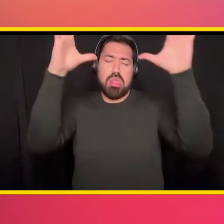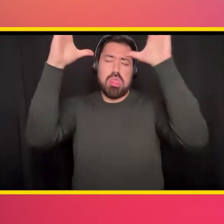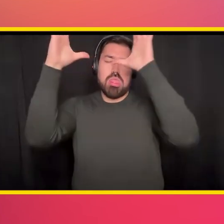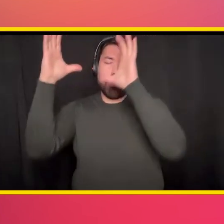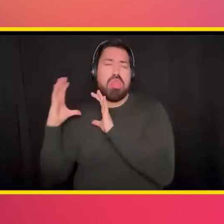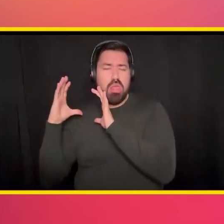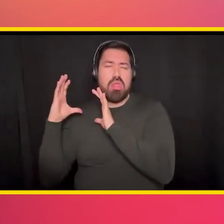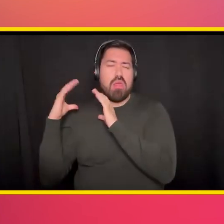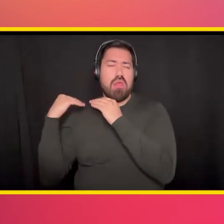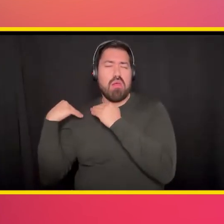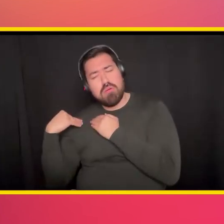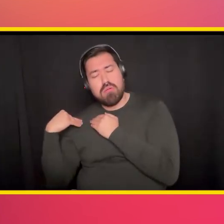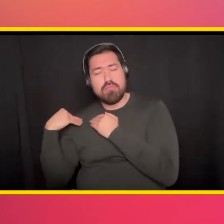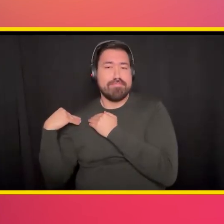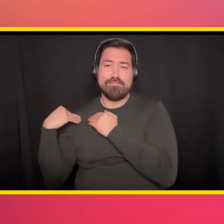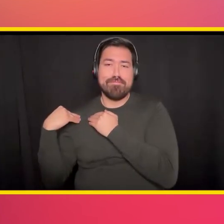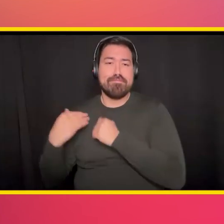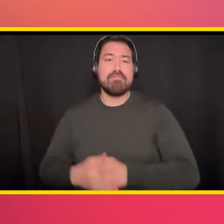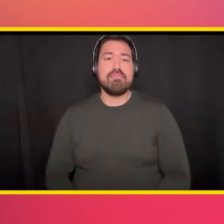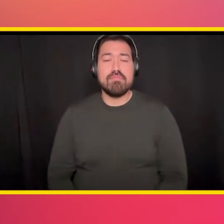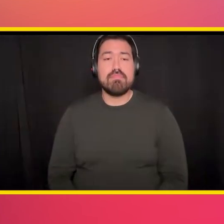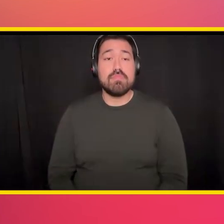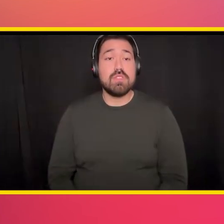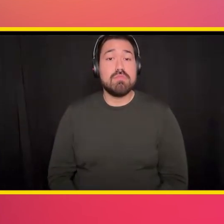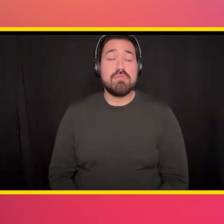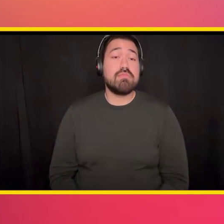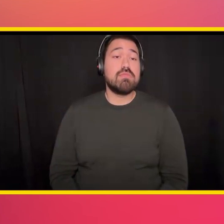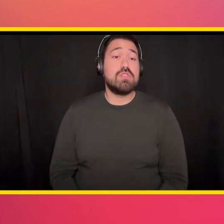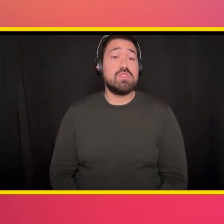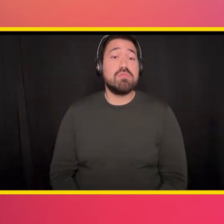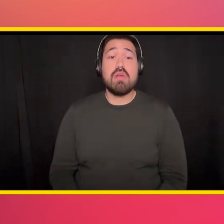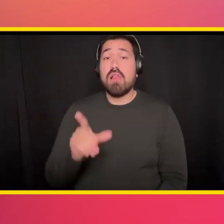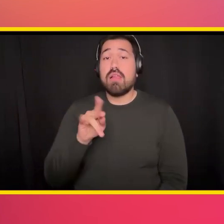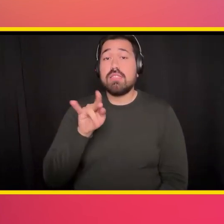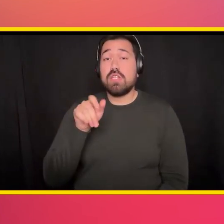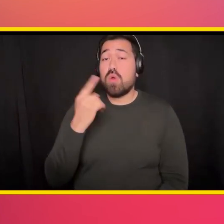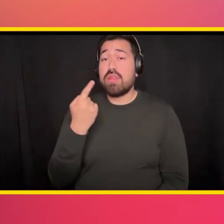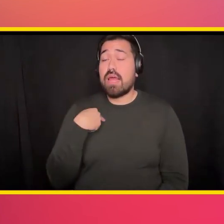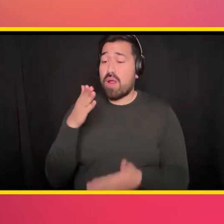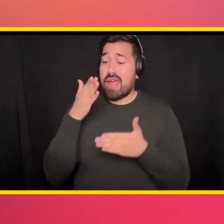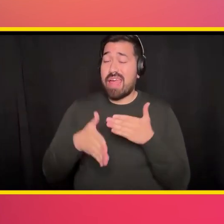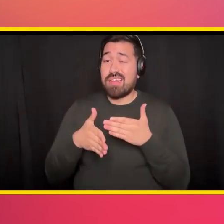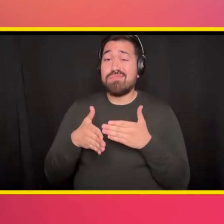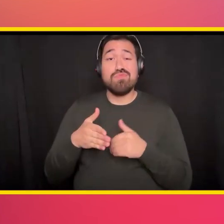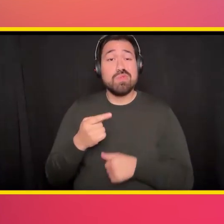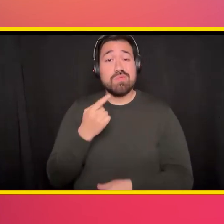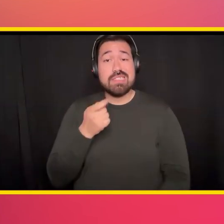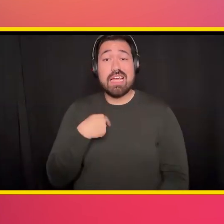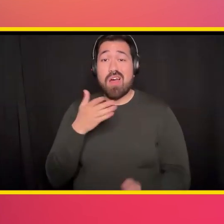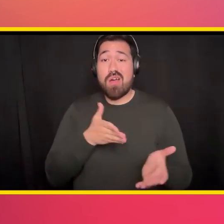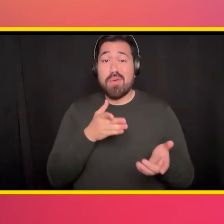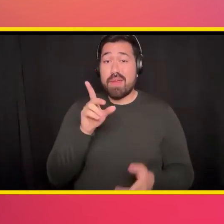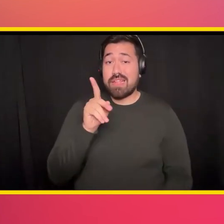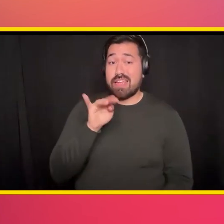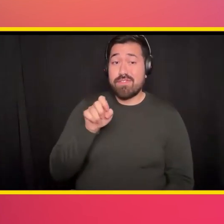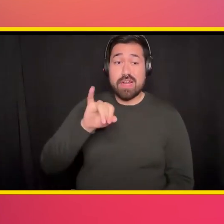Yeah. The only thing I would, and to everything that John and Kimfer just offered, is